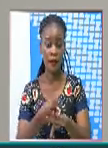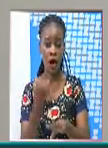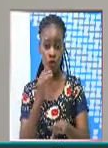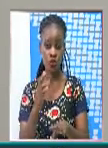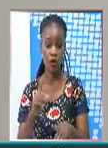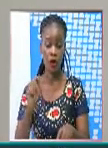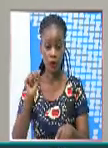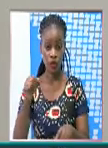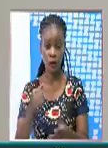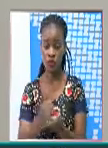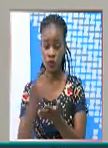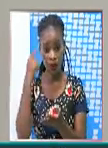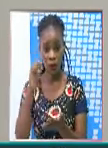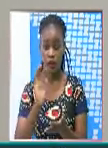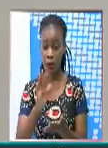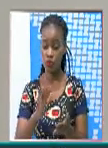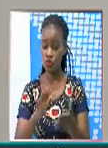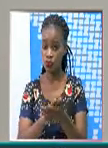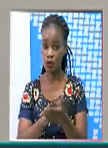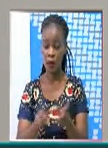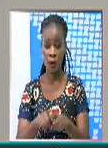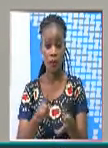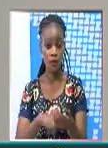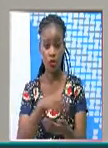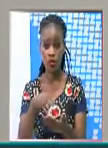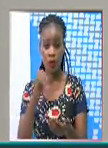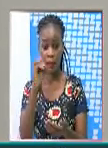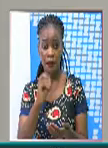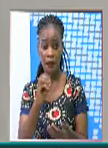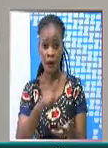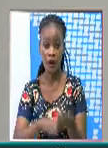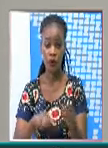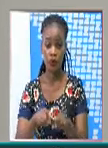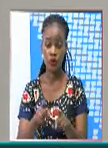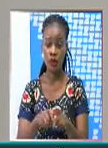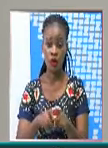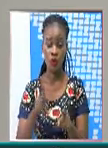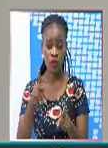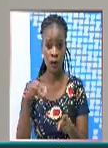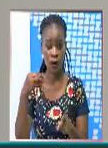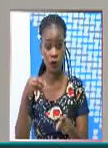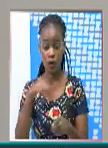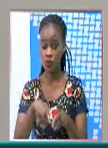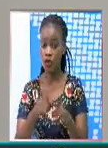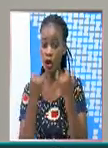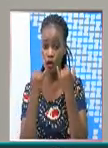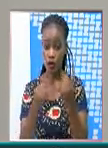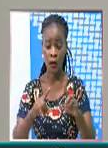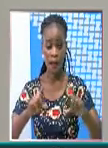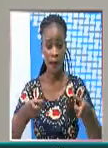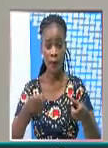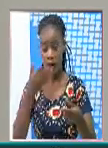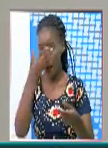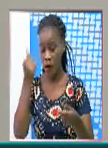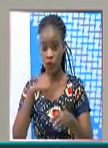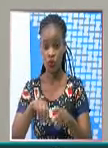been for her or for them or for the cooperative to get organized to get the kind of quality, the kind of quantity, because let's not forget, it's